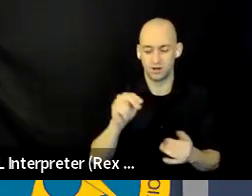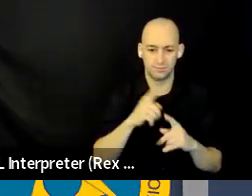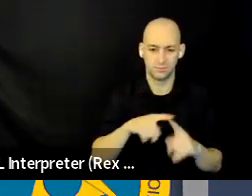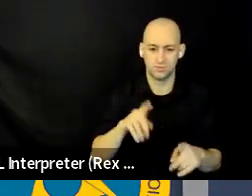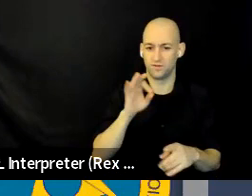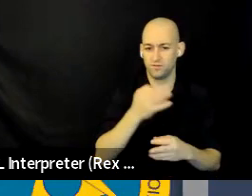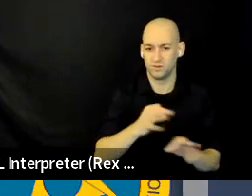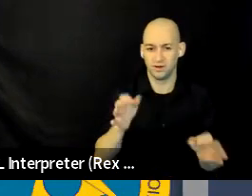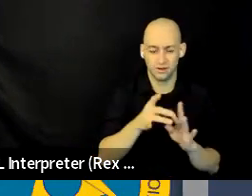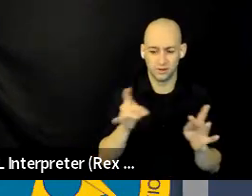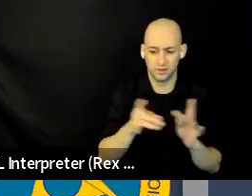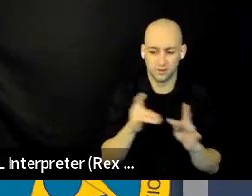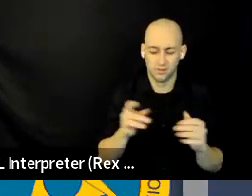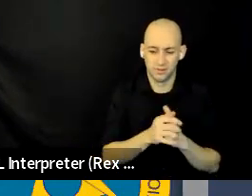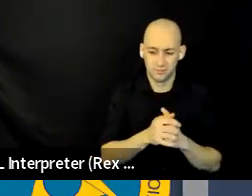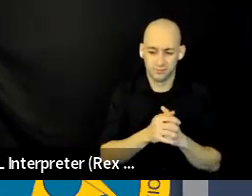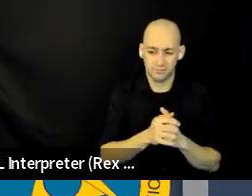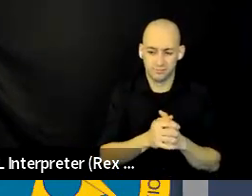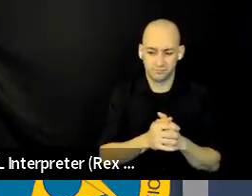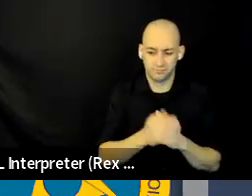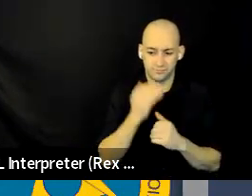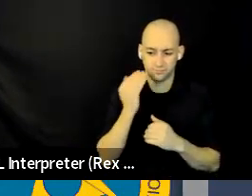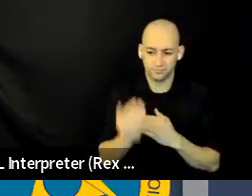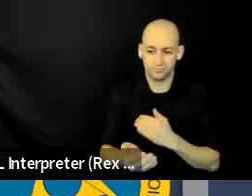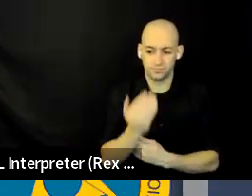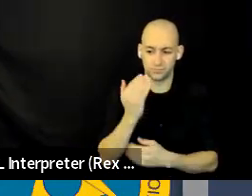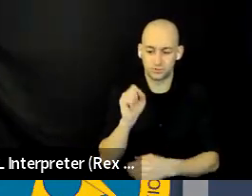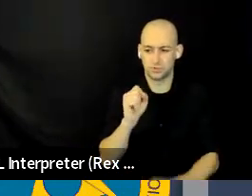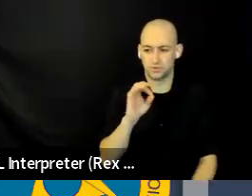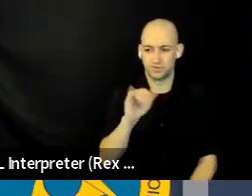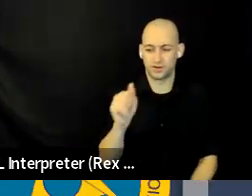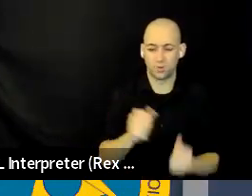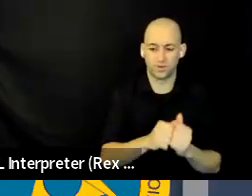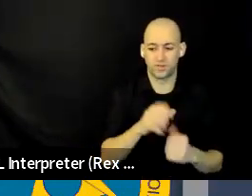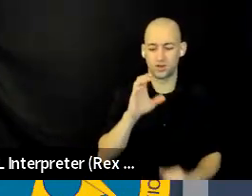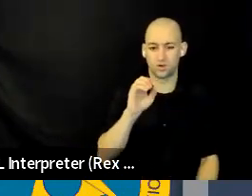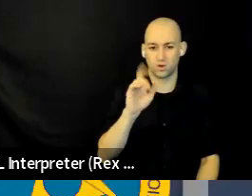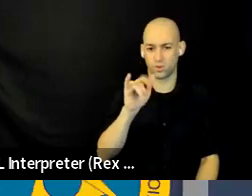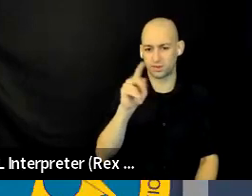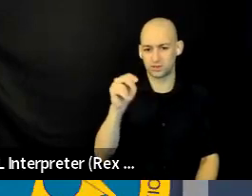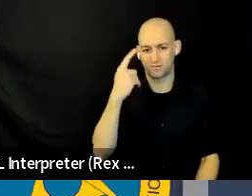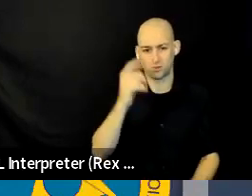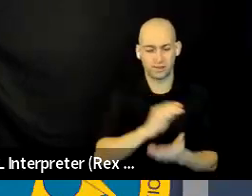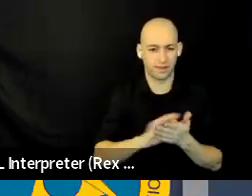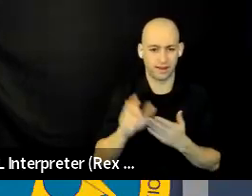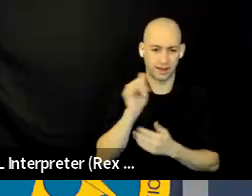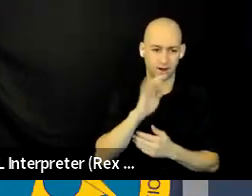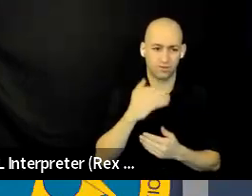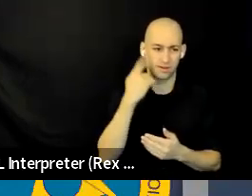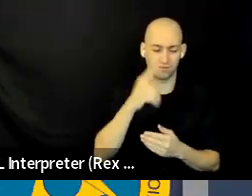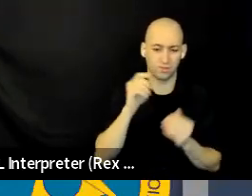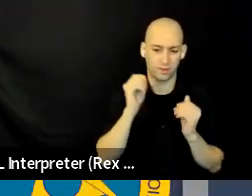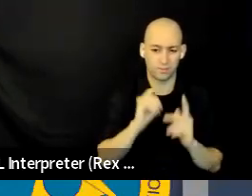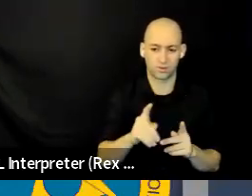comment. Yes, thank you. Good morning again, Commissioner. Sophia with the Coalition for Clean Air. Thank you for this opportunity to comment on the Caltrans